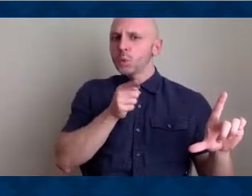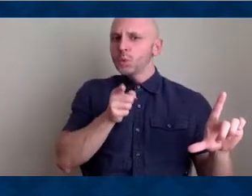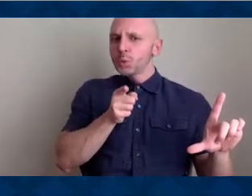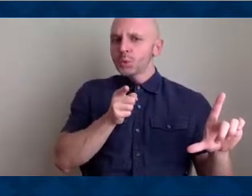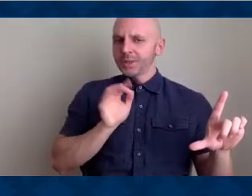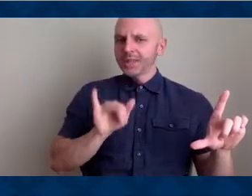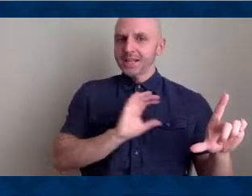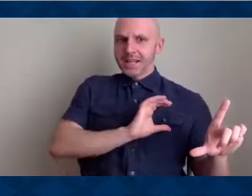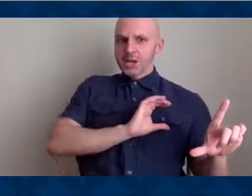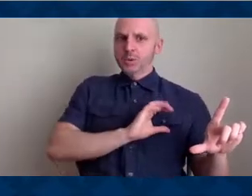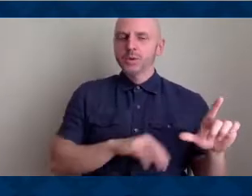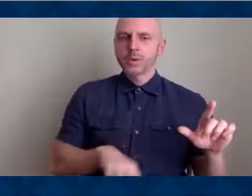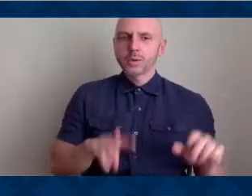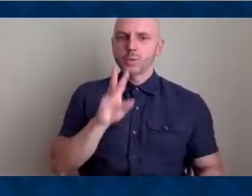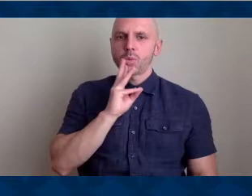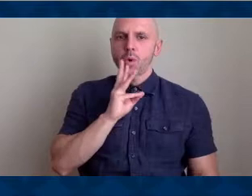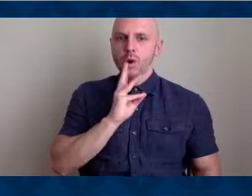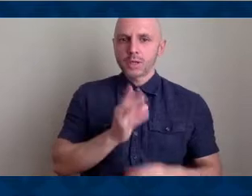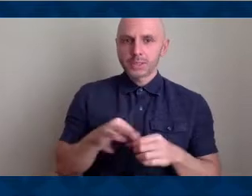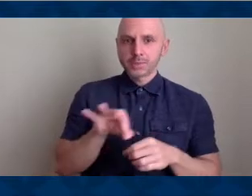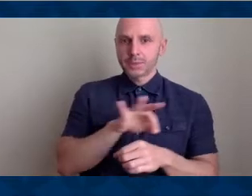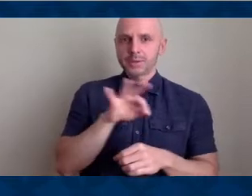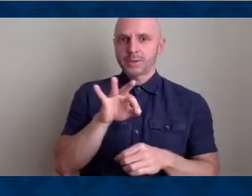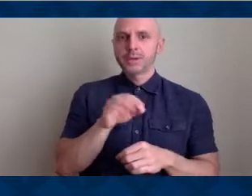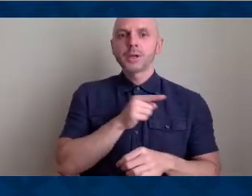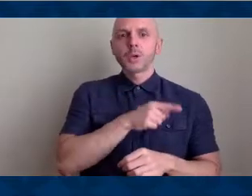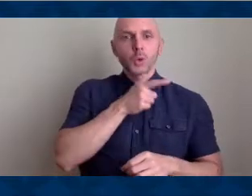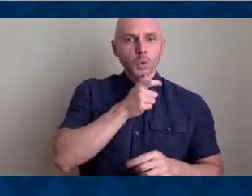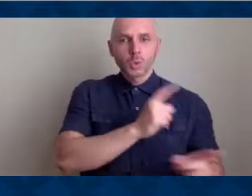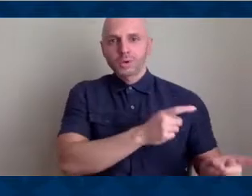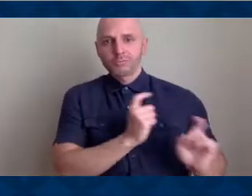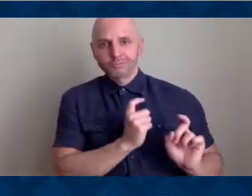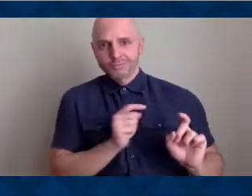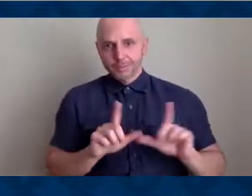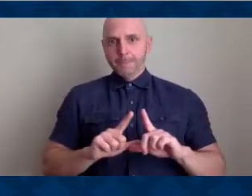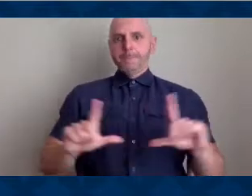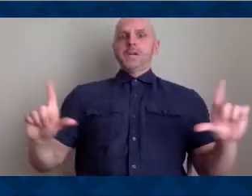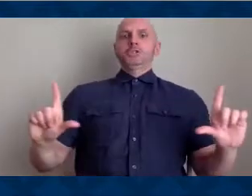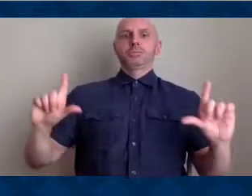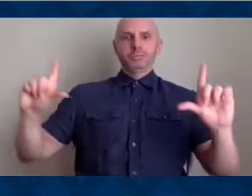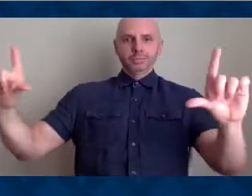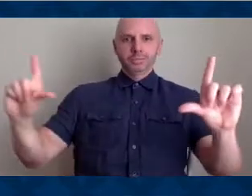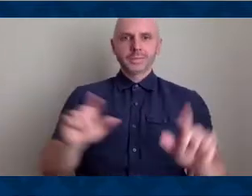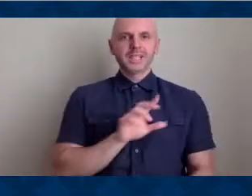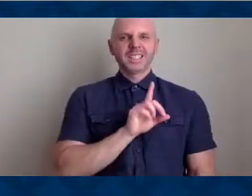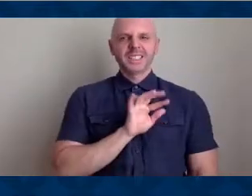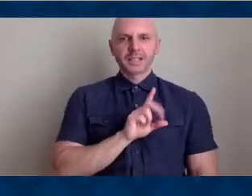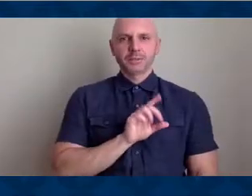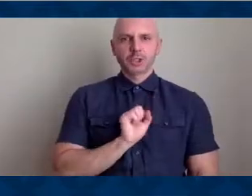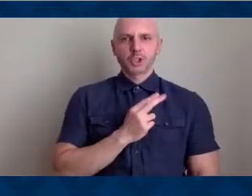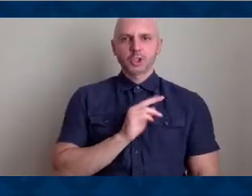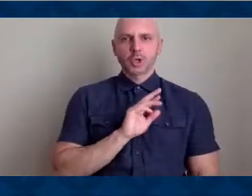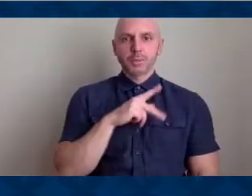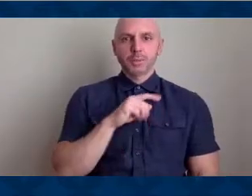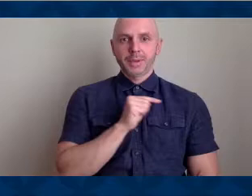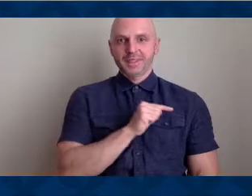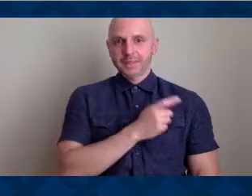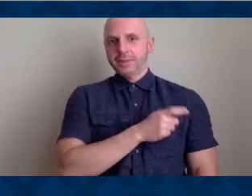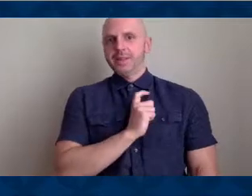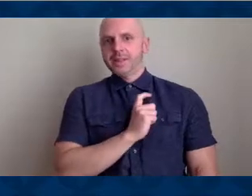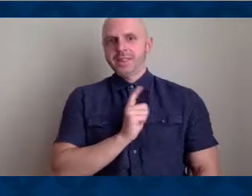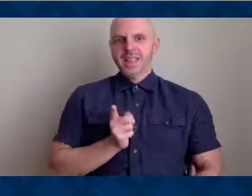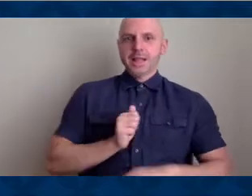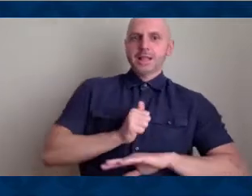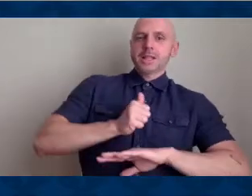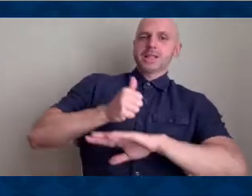recently given to the law school by David Sharp. And we're looking forward to installing it in the next few